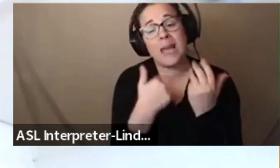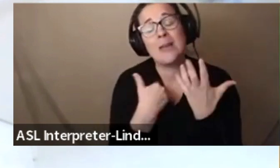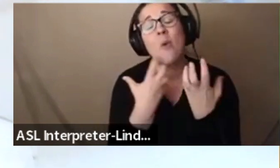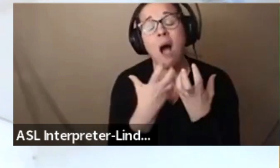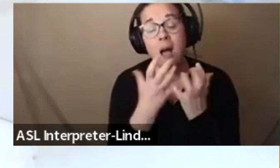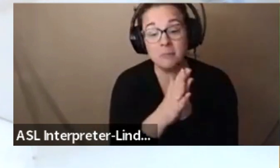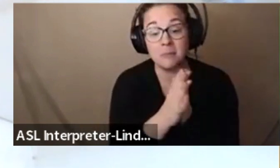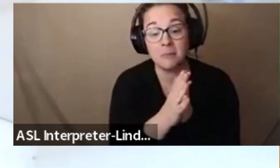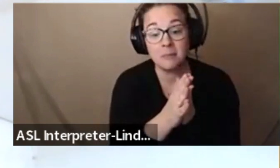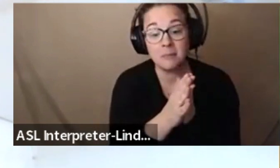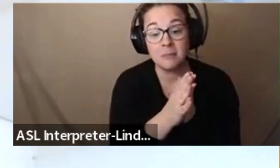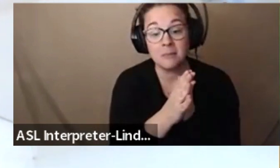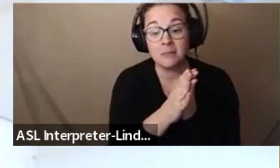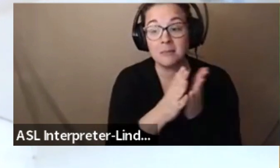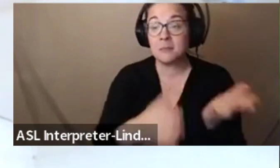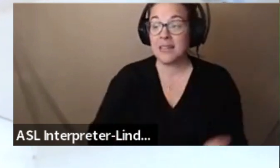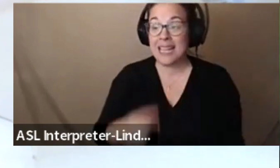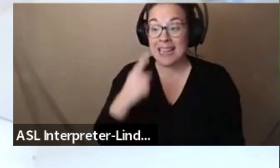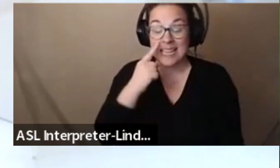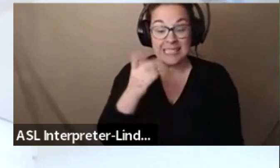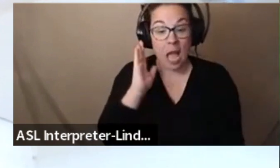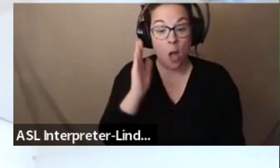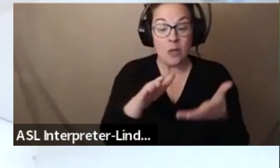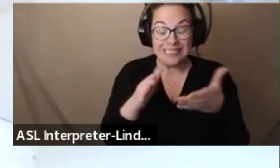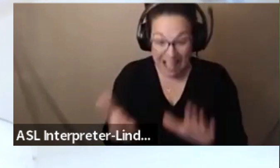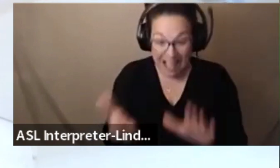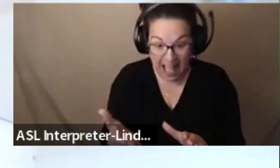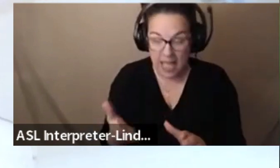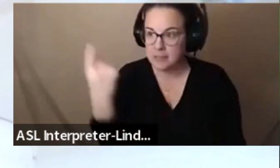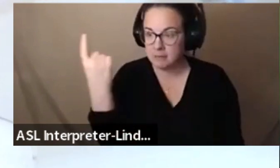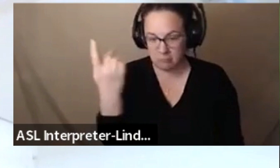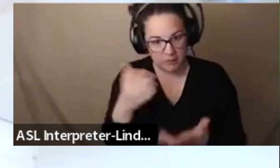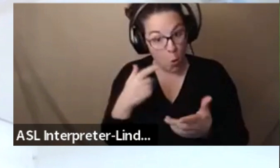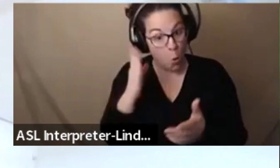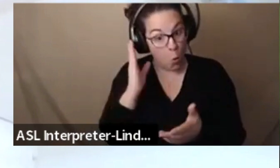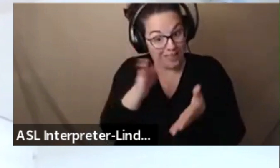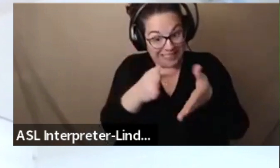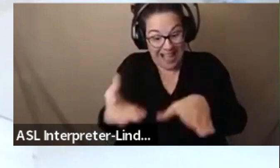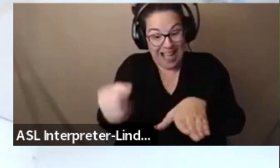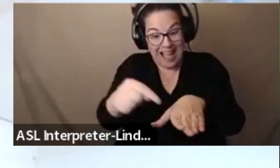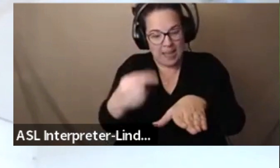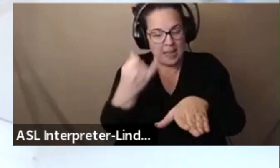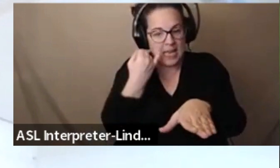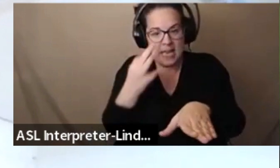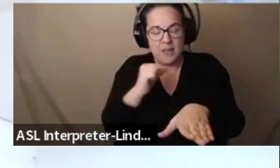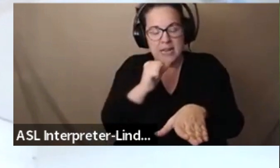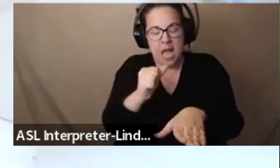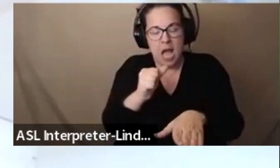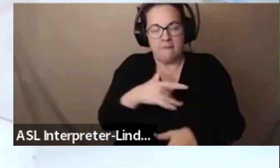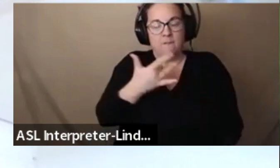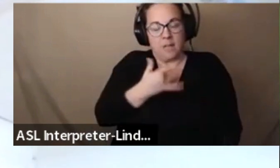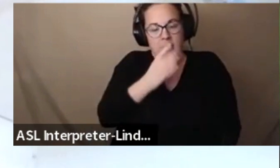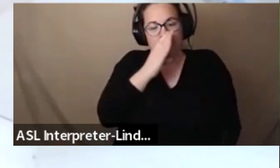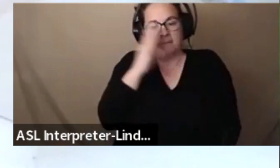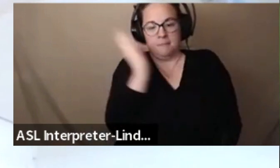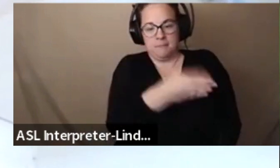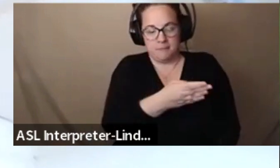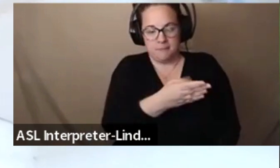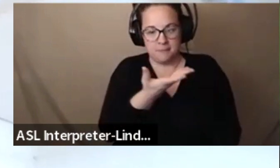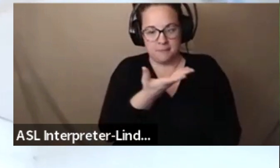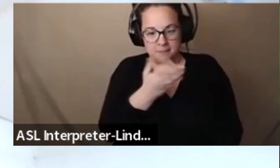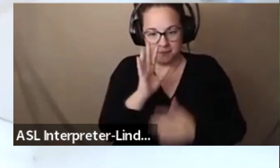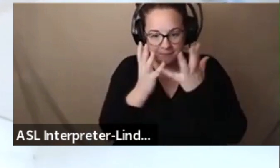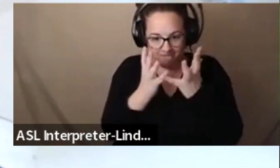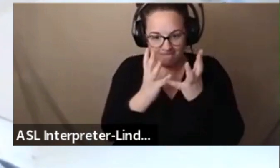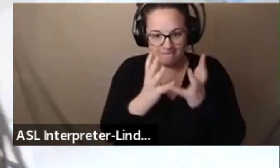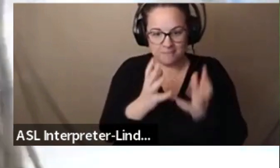be in love with Hermia. It could be the thing that he thinks, I'll die if I'm not a heterosexual. And that's really interesting. And